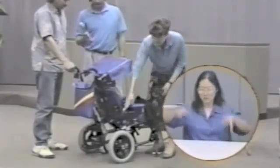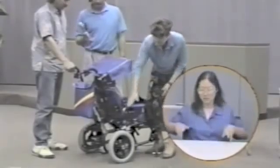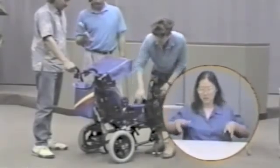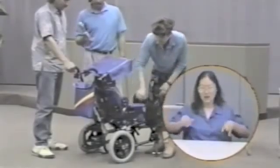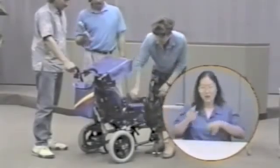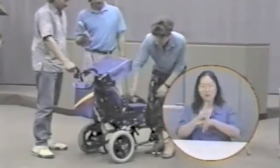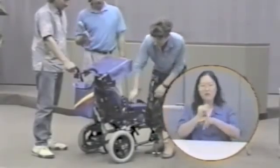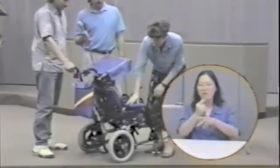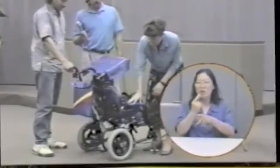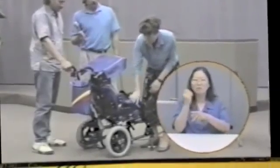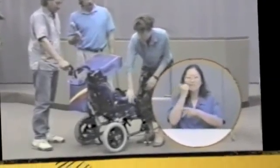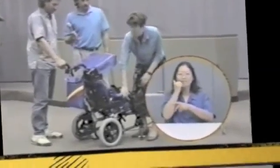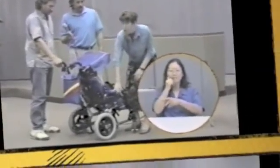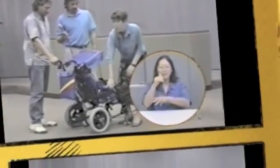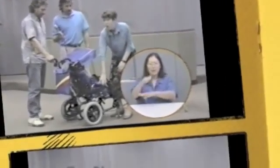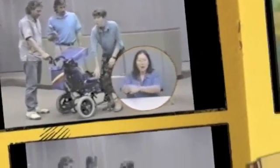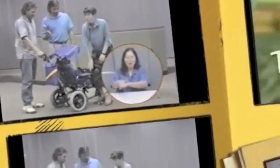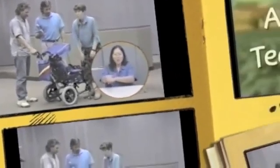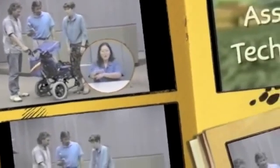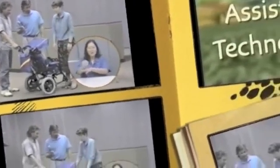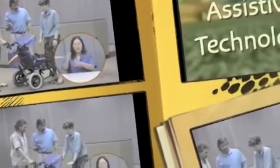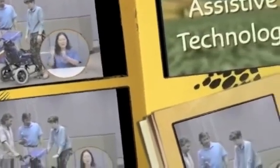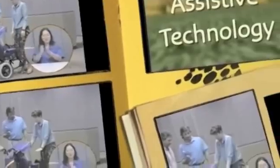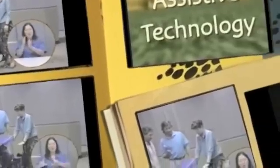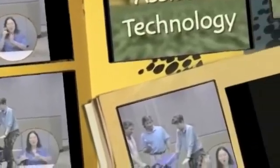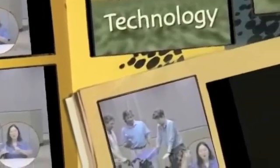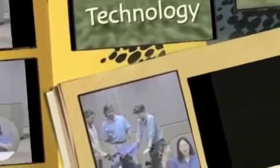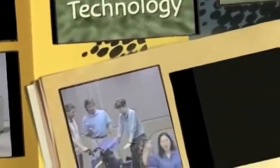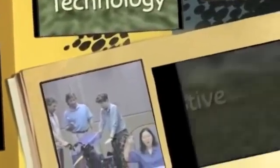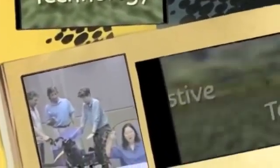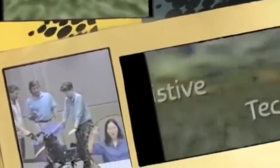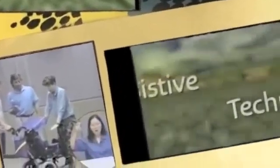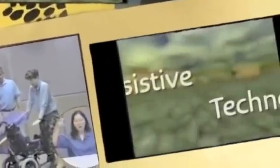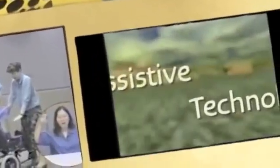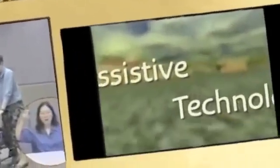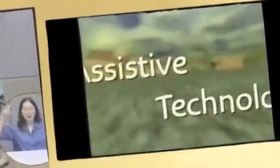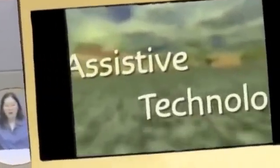armrests, and these small ones will come off and be replaced.